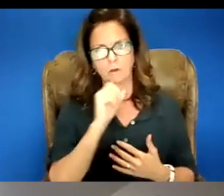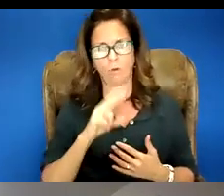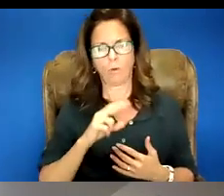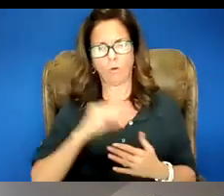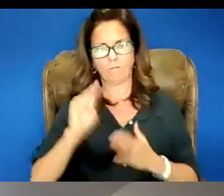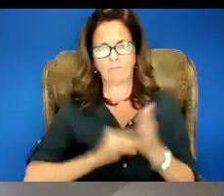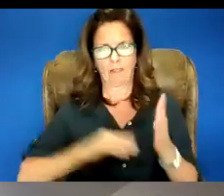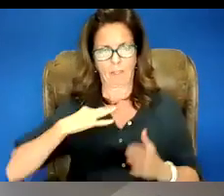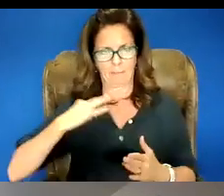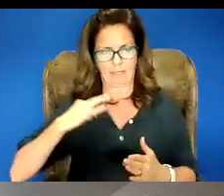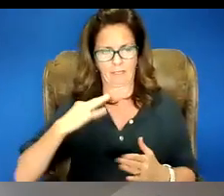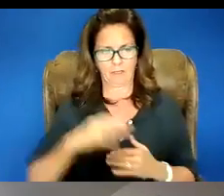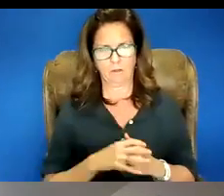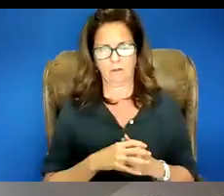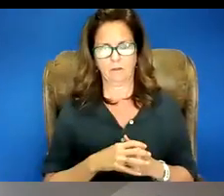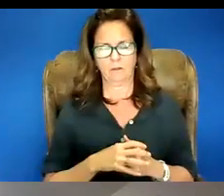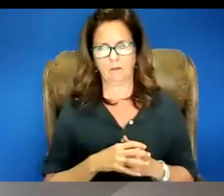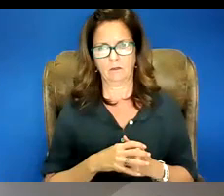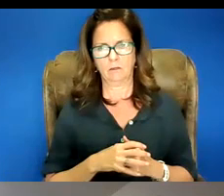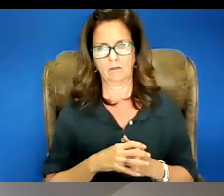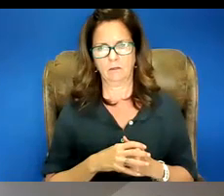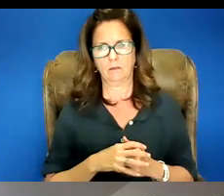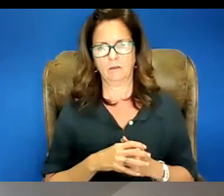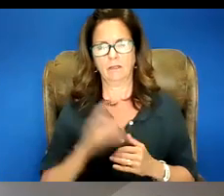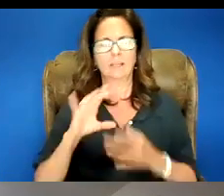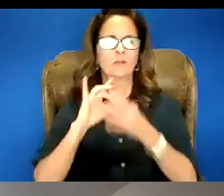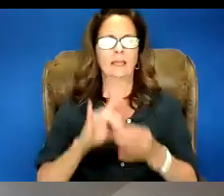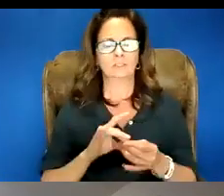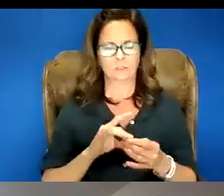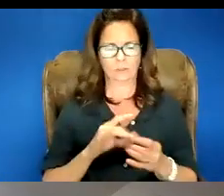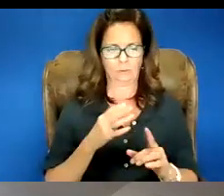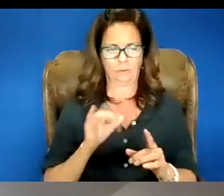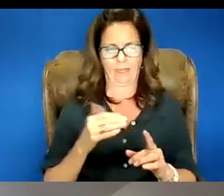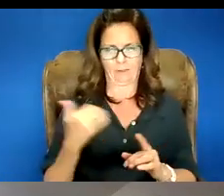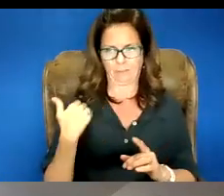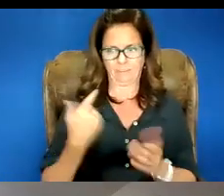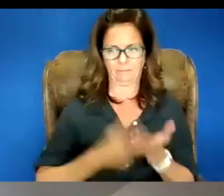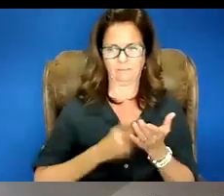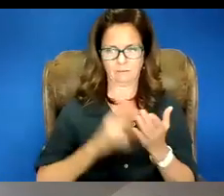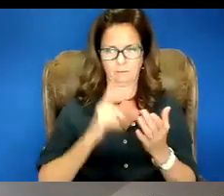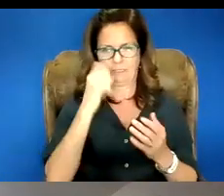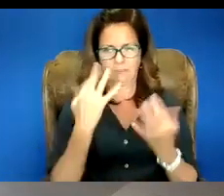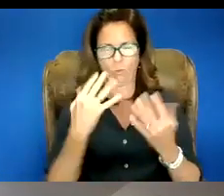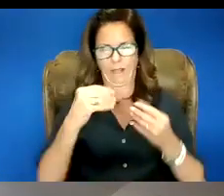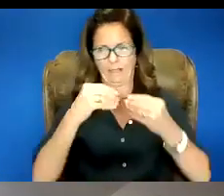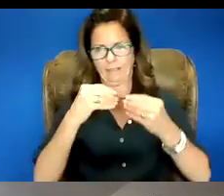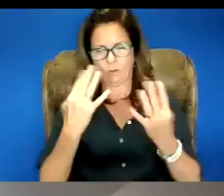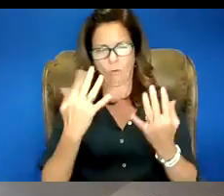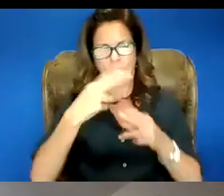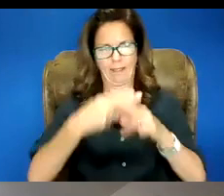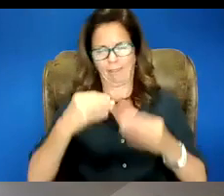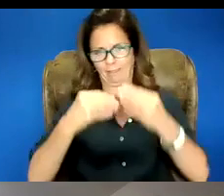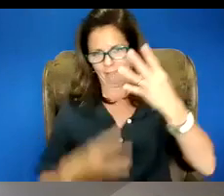going to say, in response to that earlier conversation. I'm going to say fill out the application.